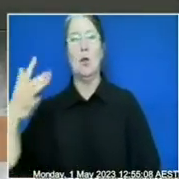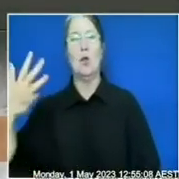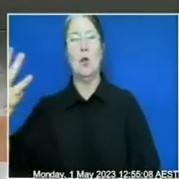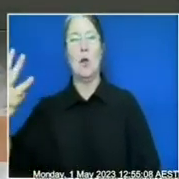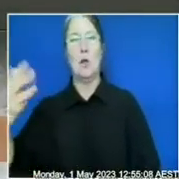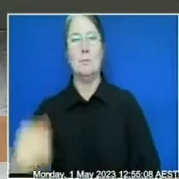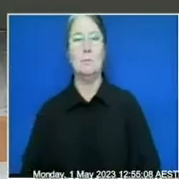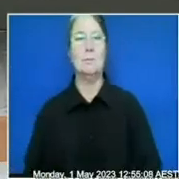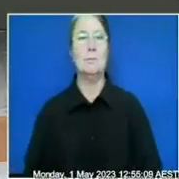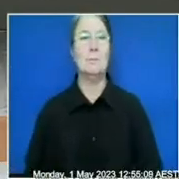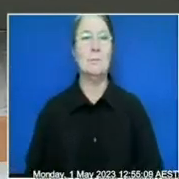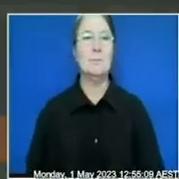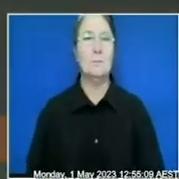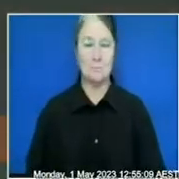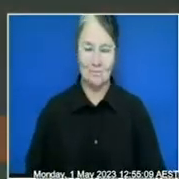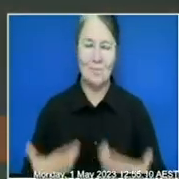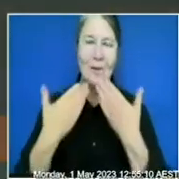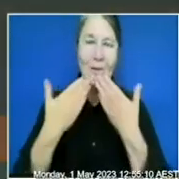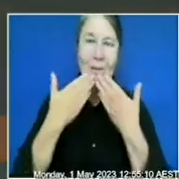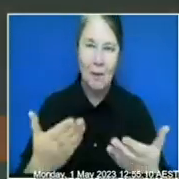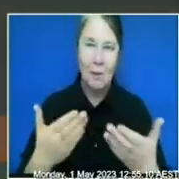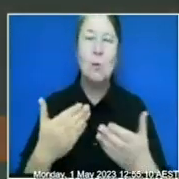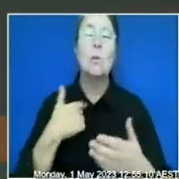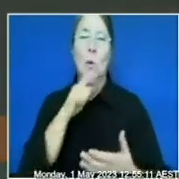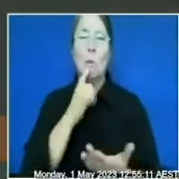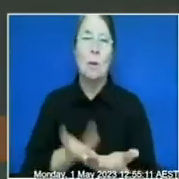evidence. Thank you. We can now adjourn.